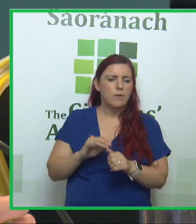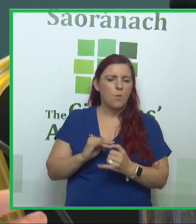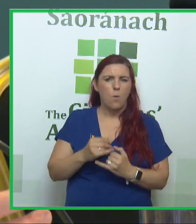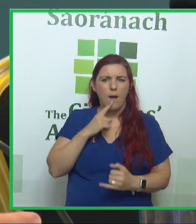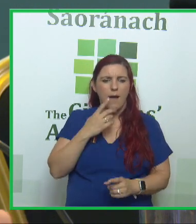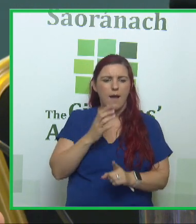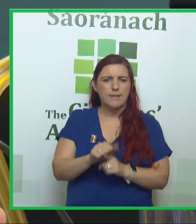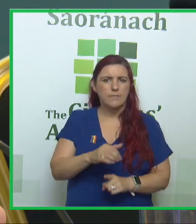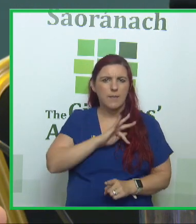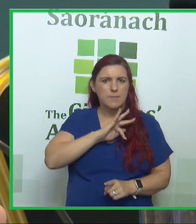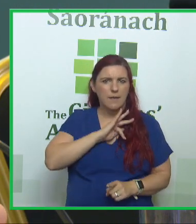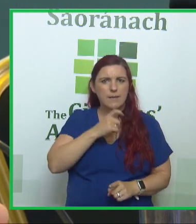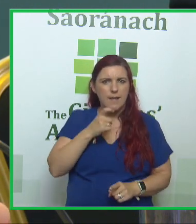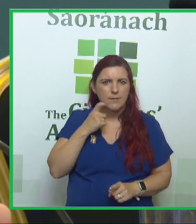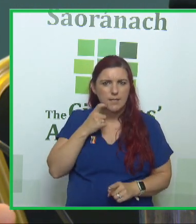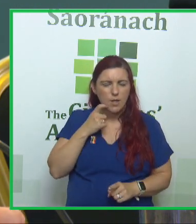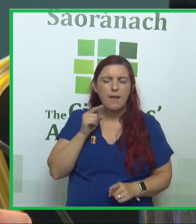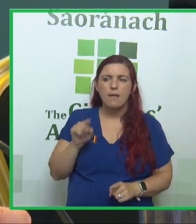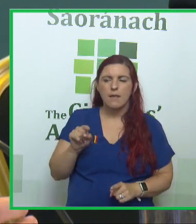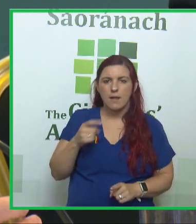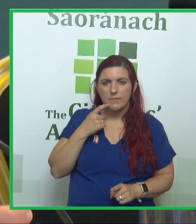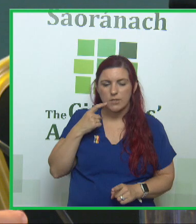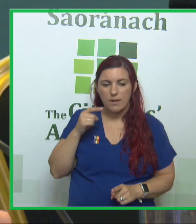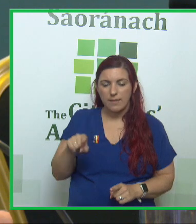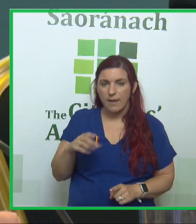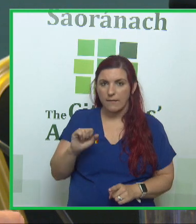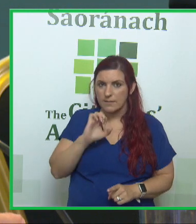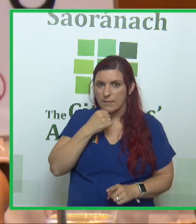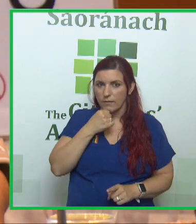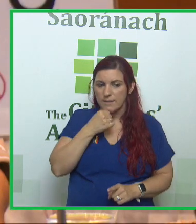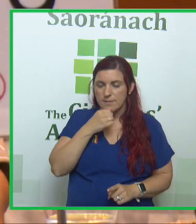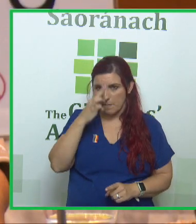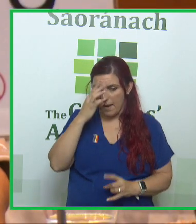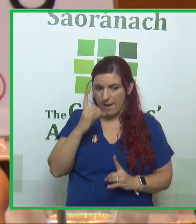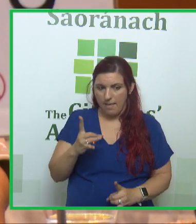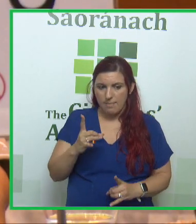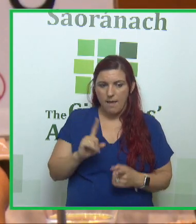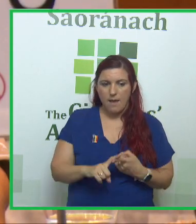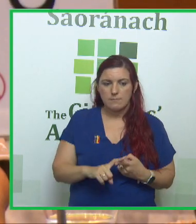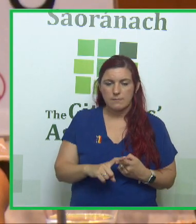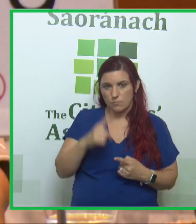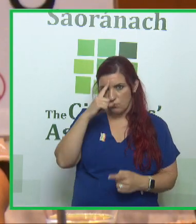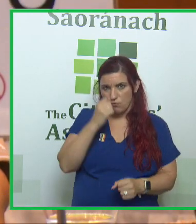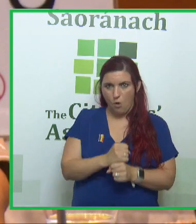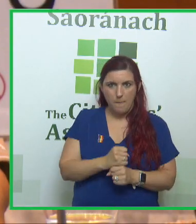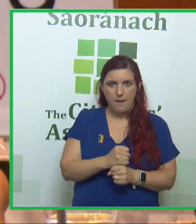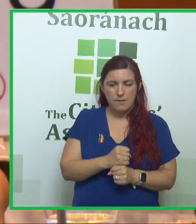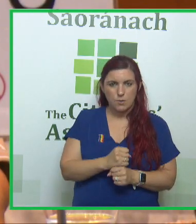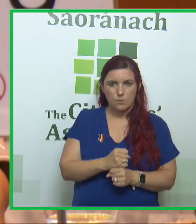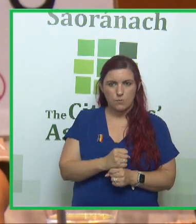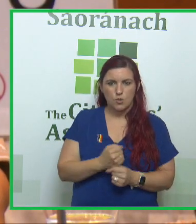as addicted to a substance, have very serious mental health and trauma stories to